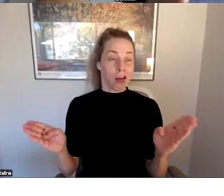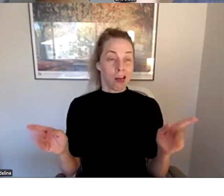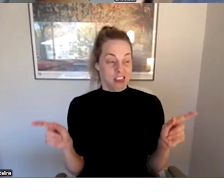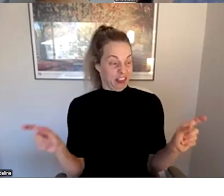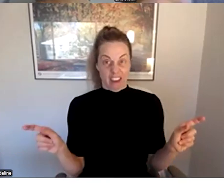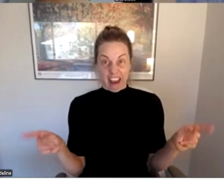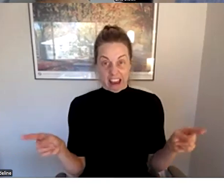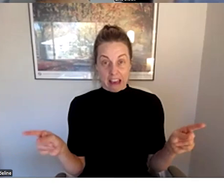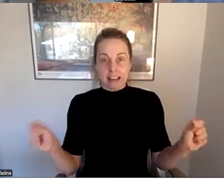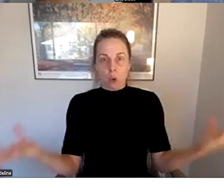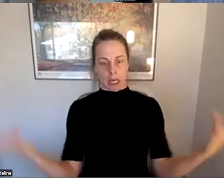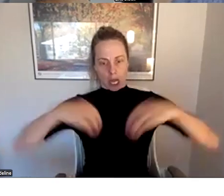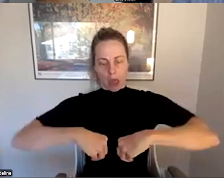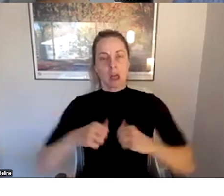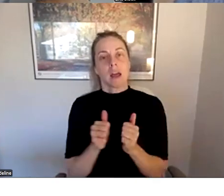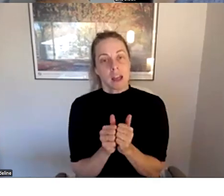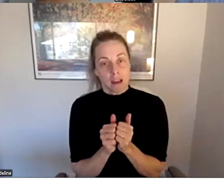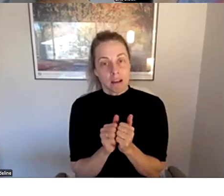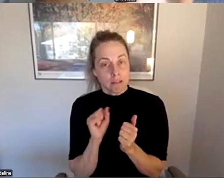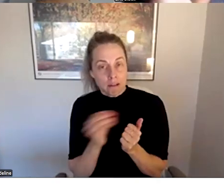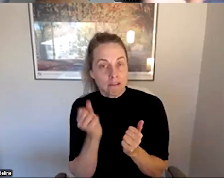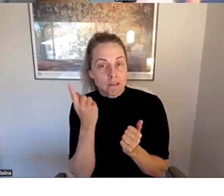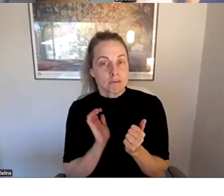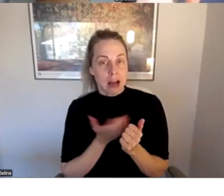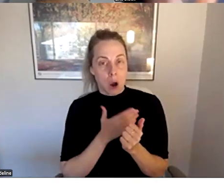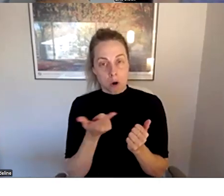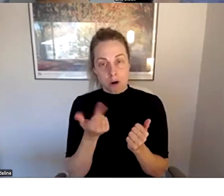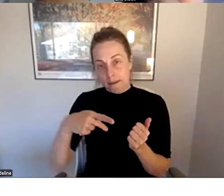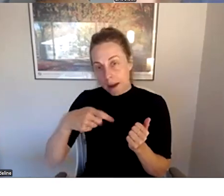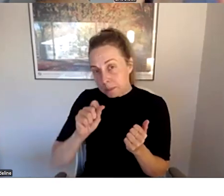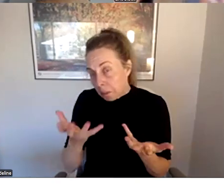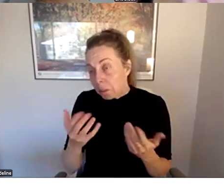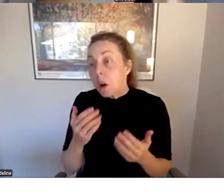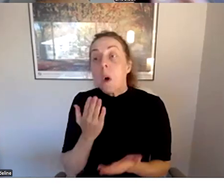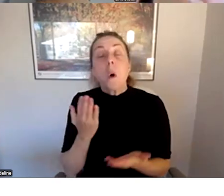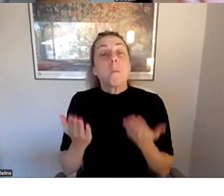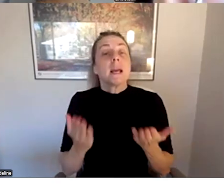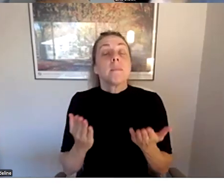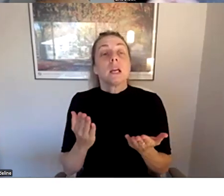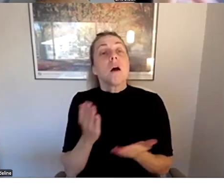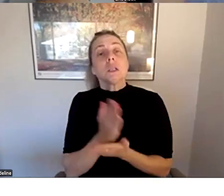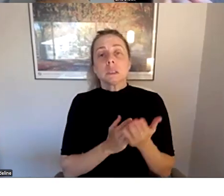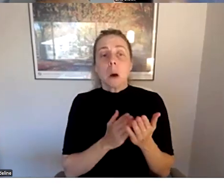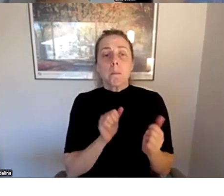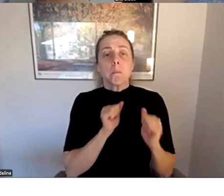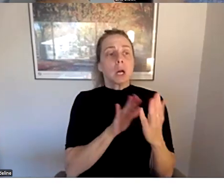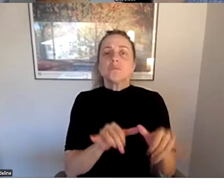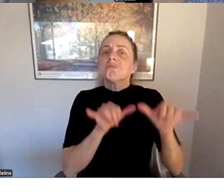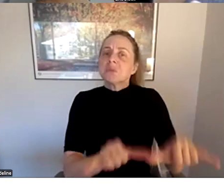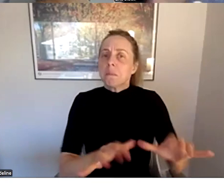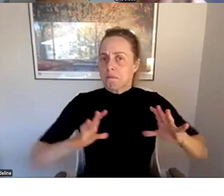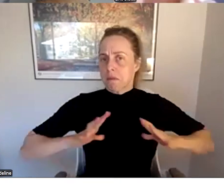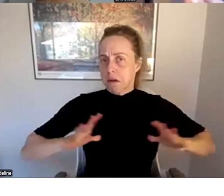understand where our gaps are. We may not change some of our practices, but we may understand if we want to be the most diverse